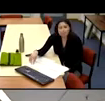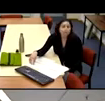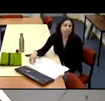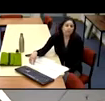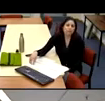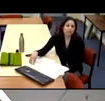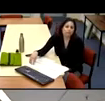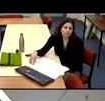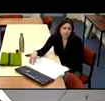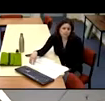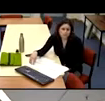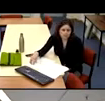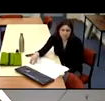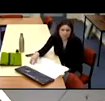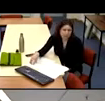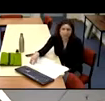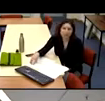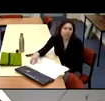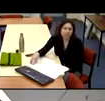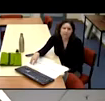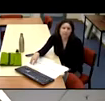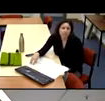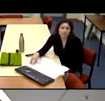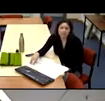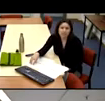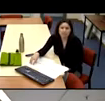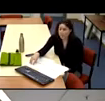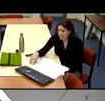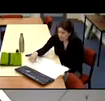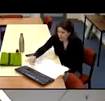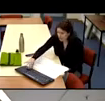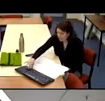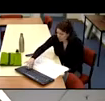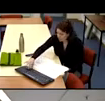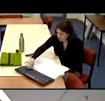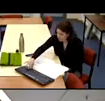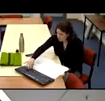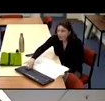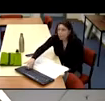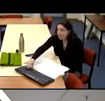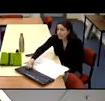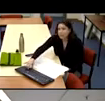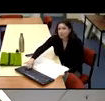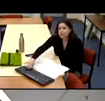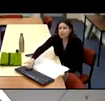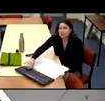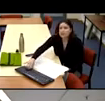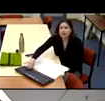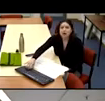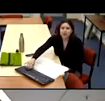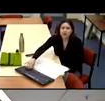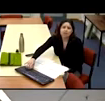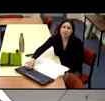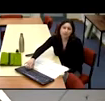he associated refugee with victimhood. For him, it was a very, very negative term, and he didn't want anything to do with it at all.